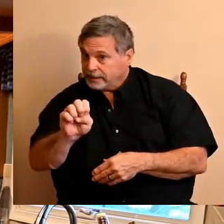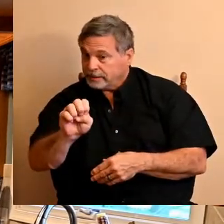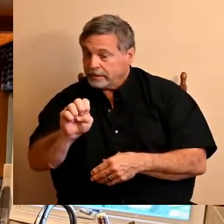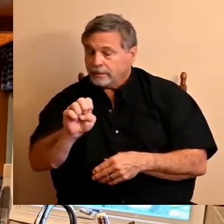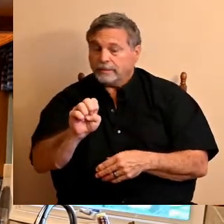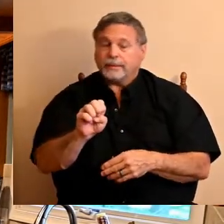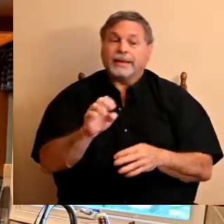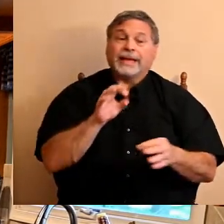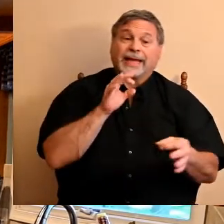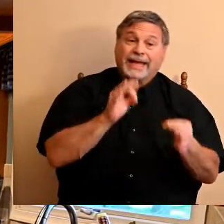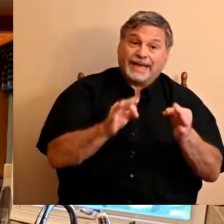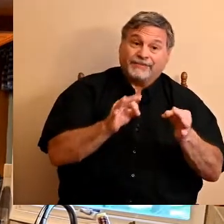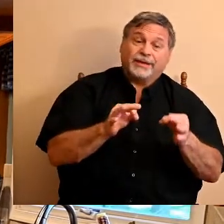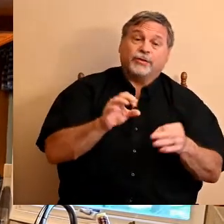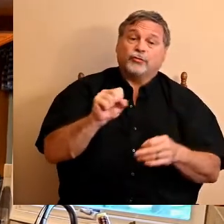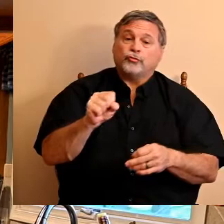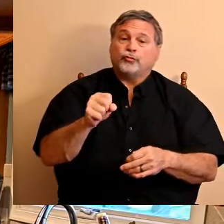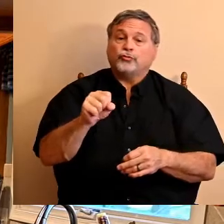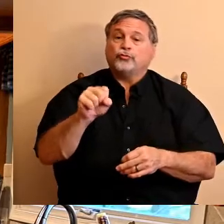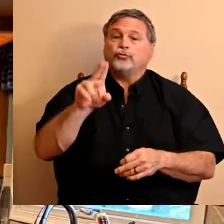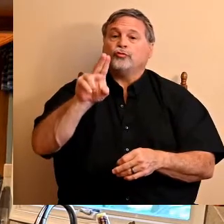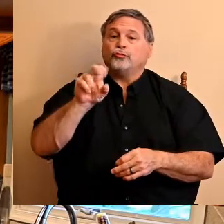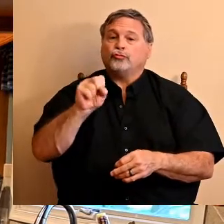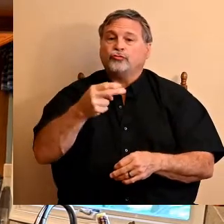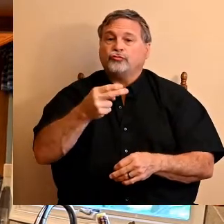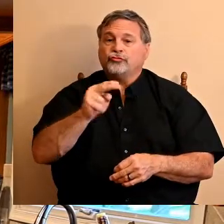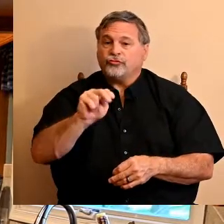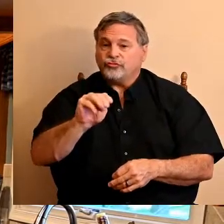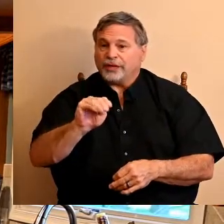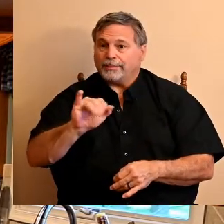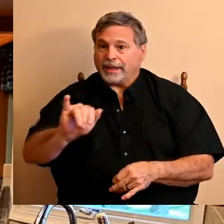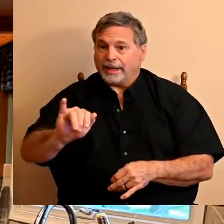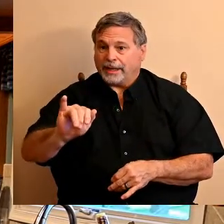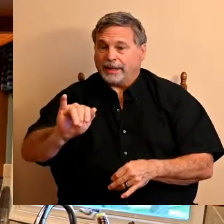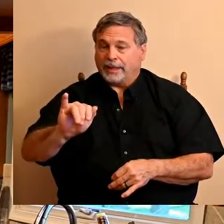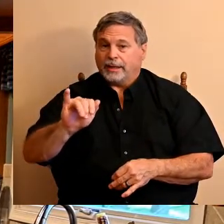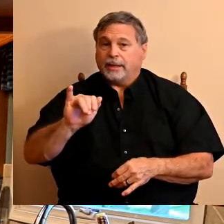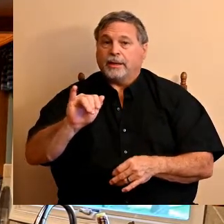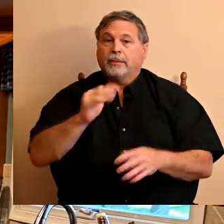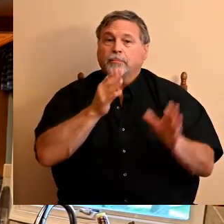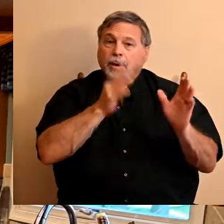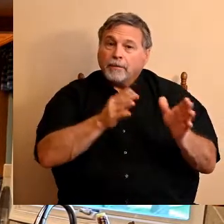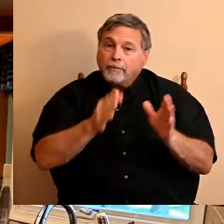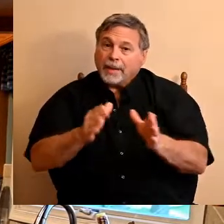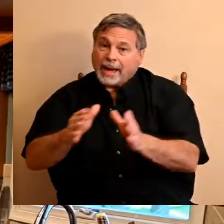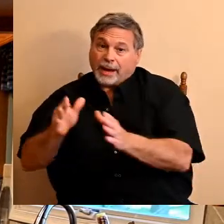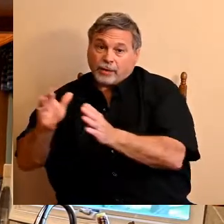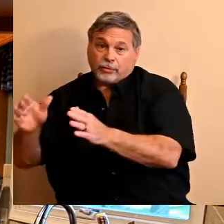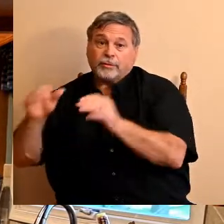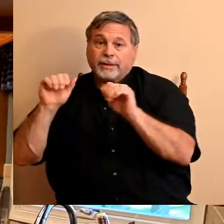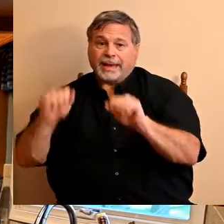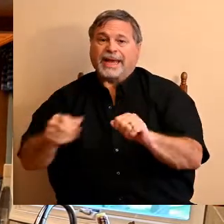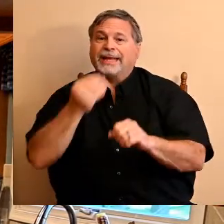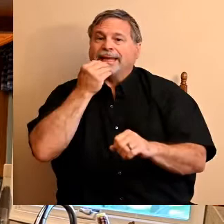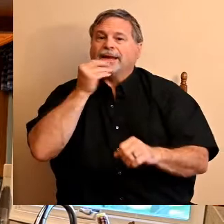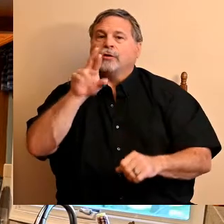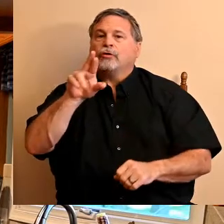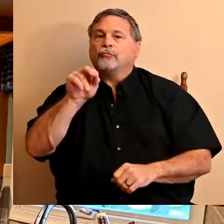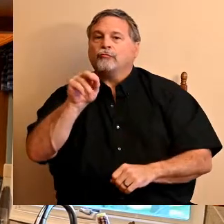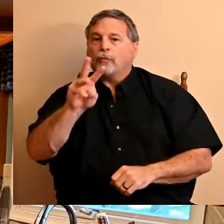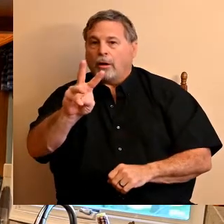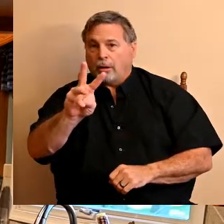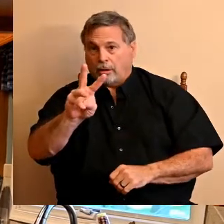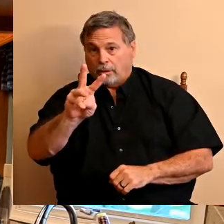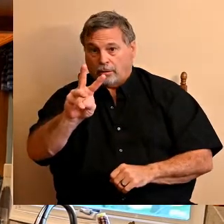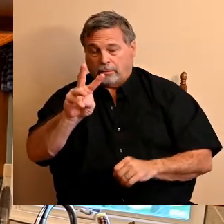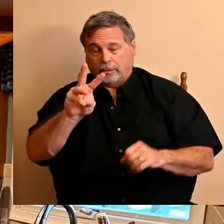considered sushimi, which means it has been prepared in a way in which you can eat it raw, okay, has been put into